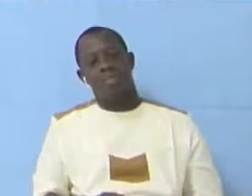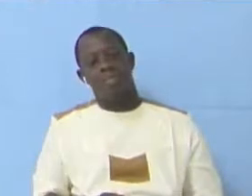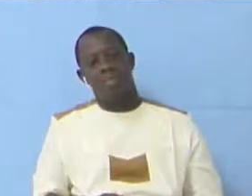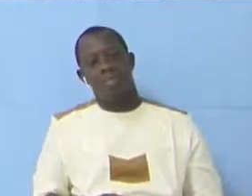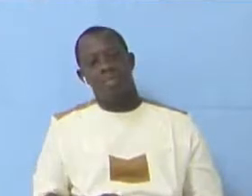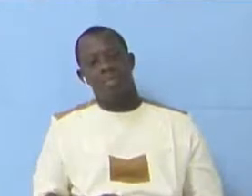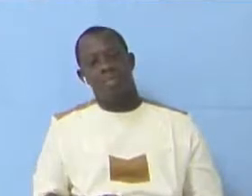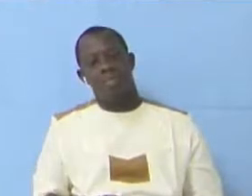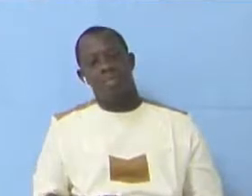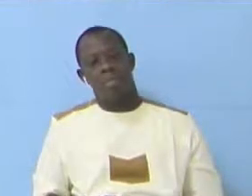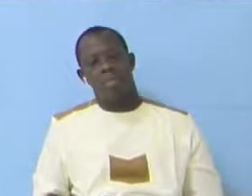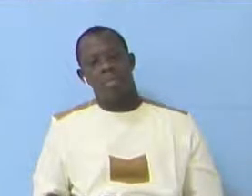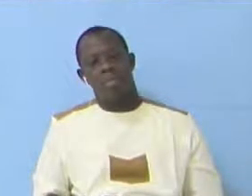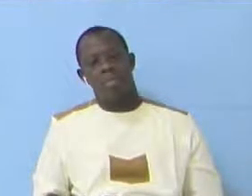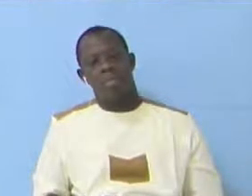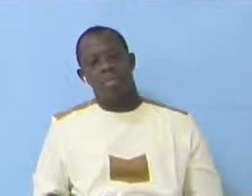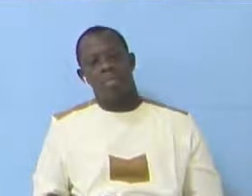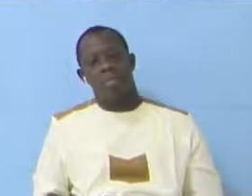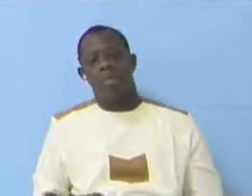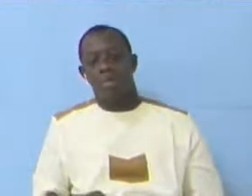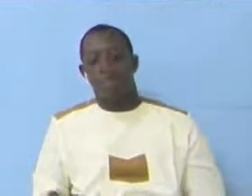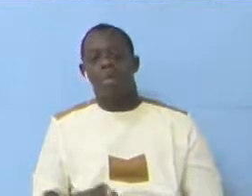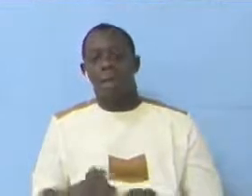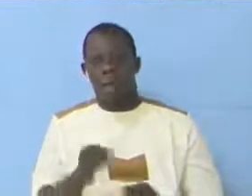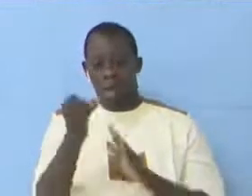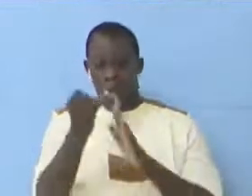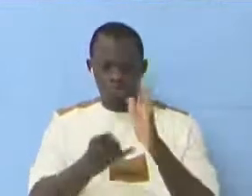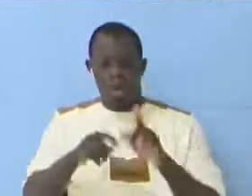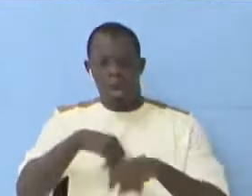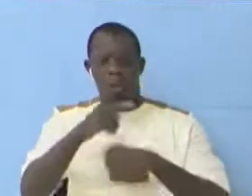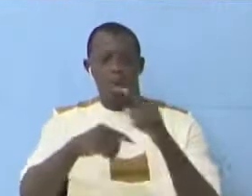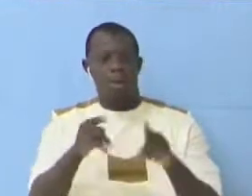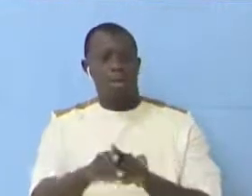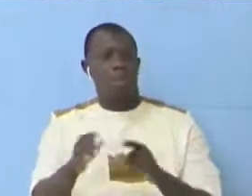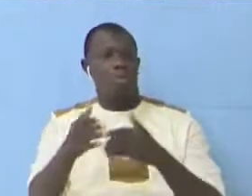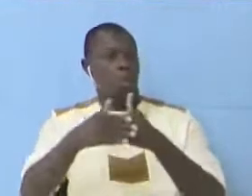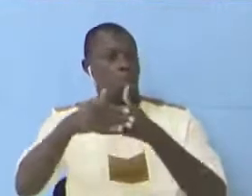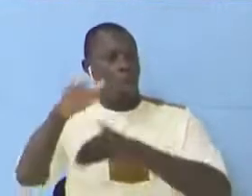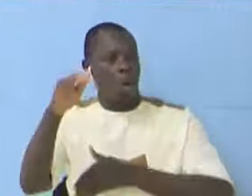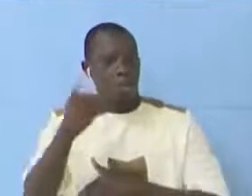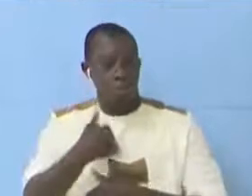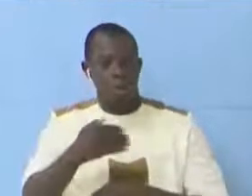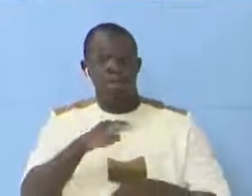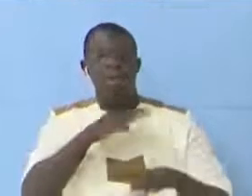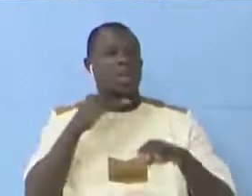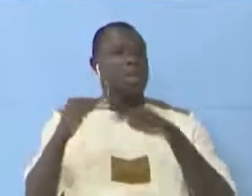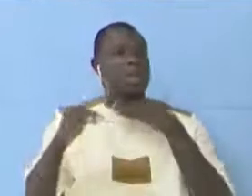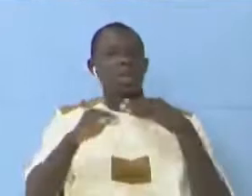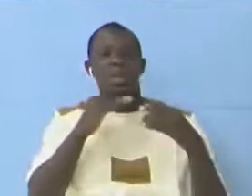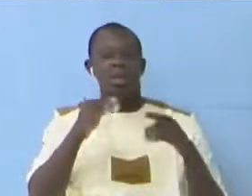the issue of mass murder by the regime.